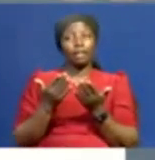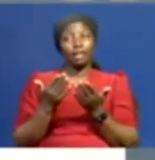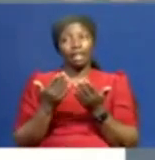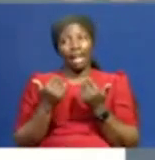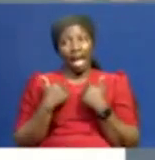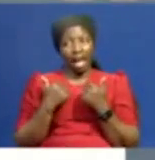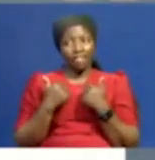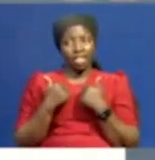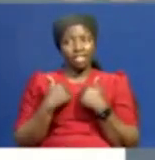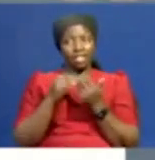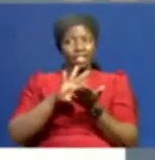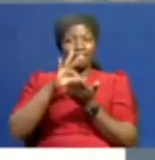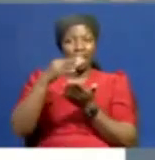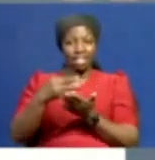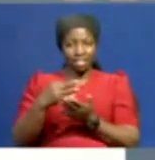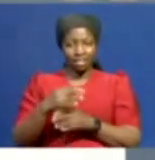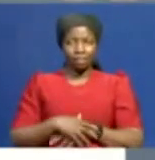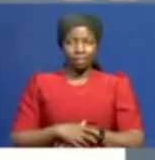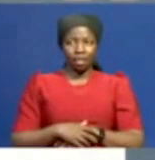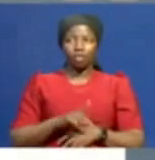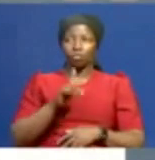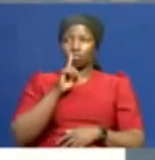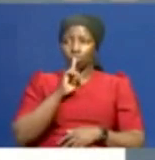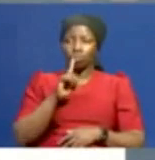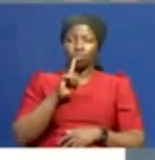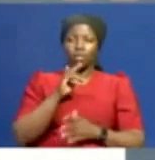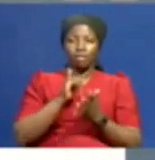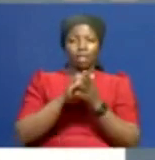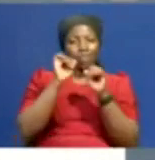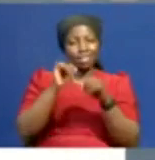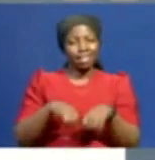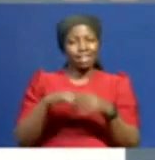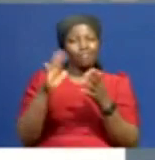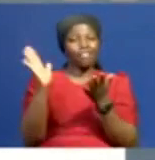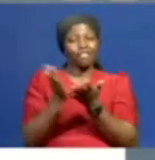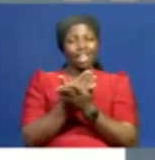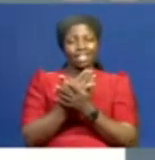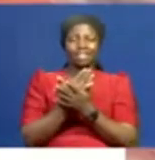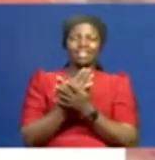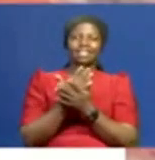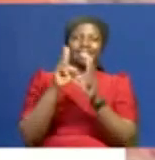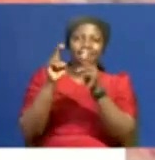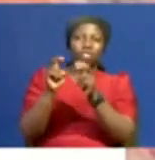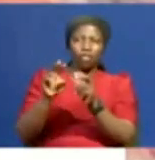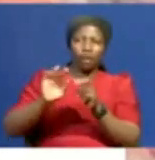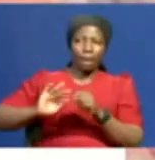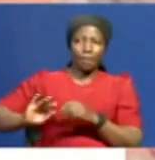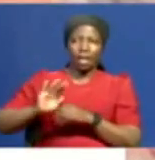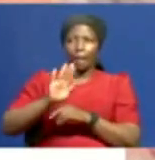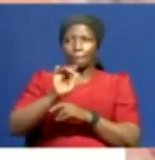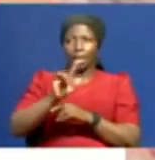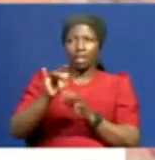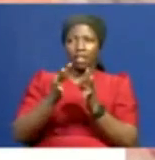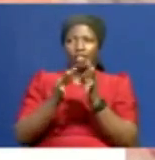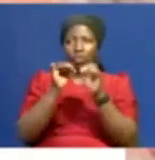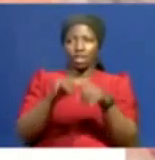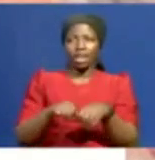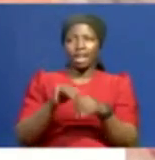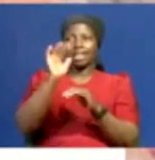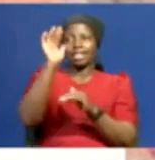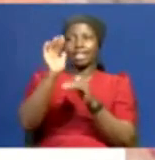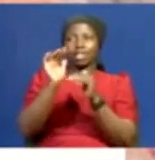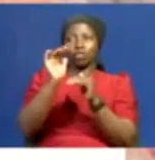of exchequer, so that we can do away with the issue of pending bills once and for all. If we can curb the human